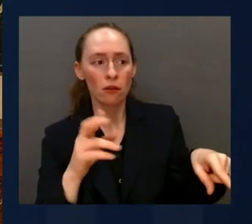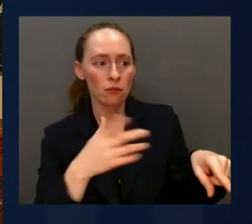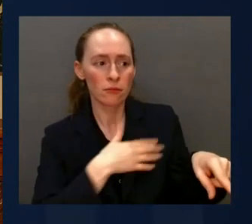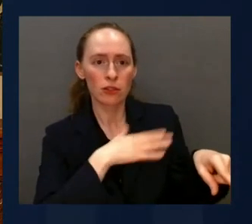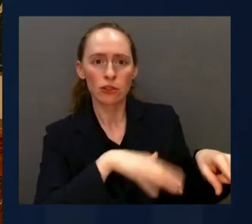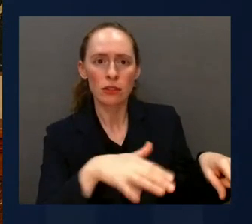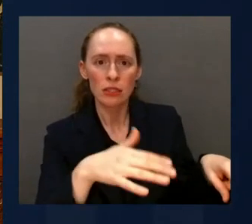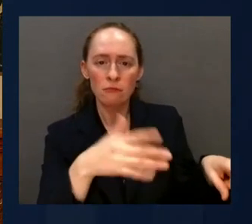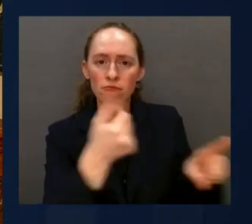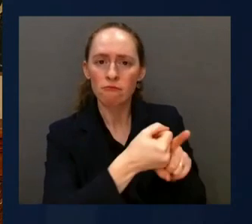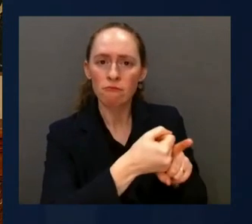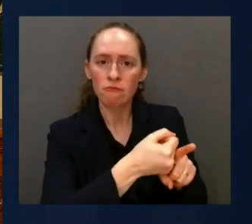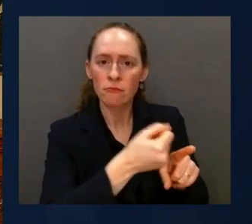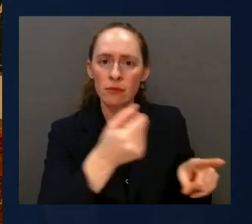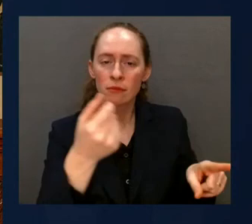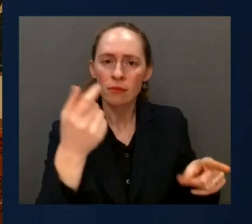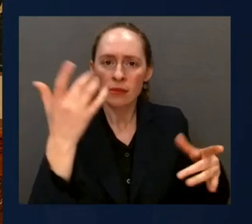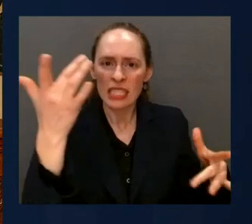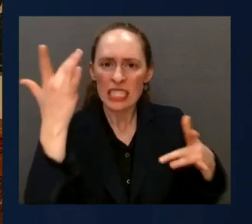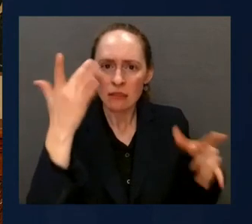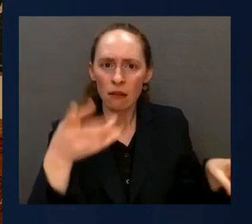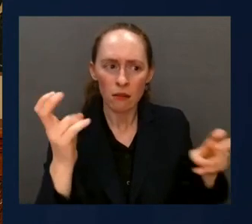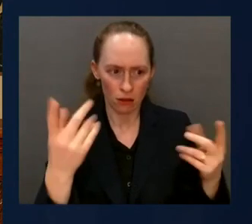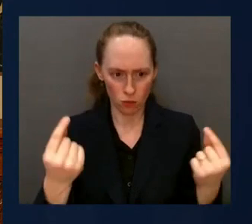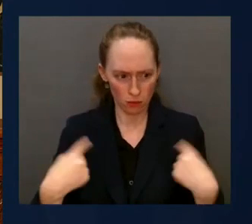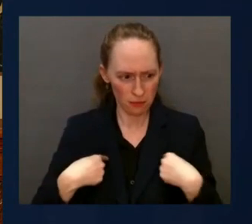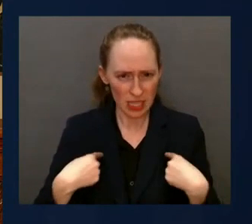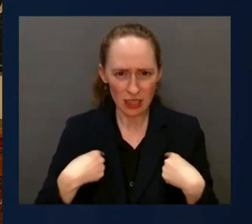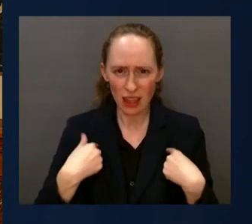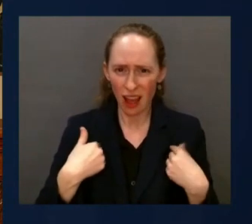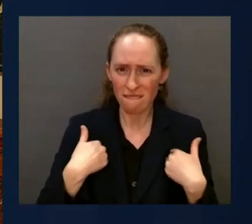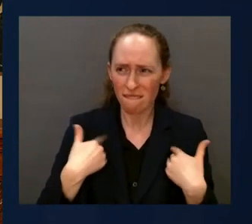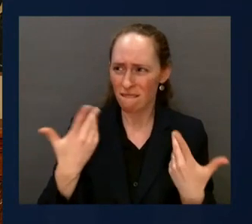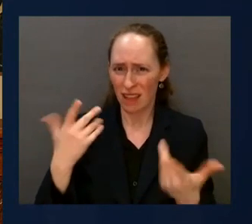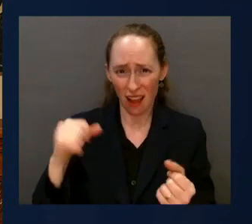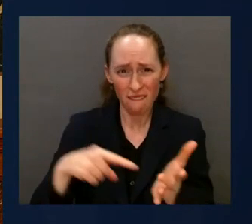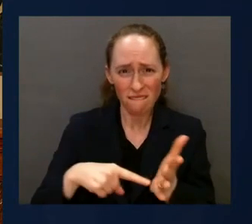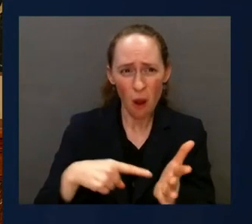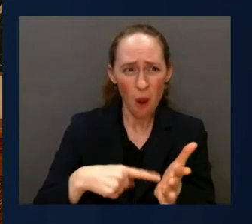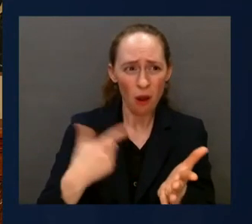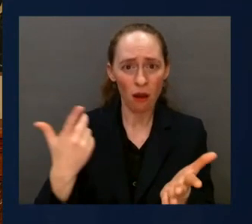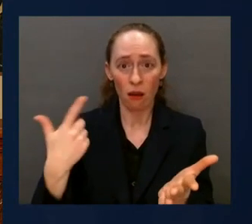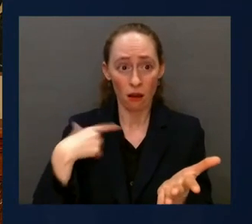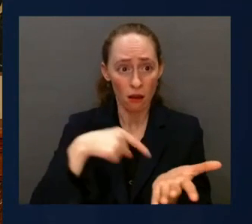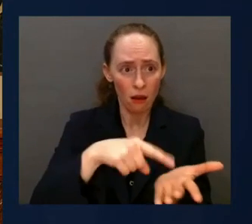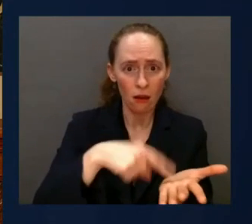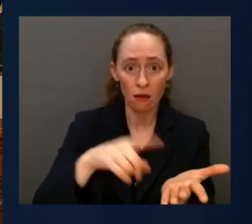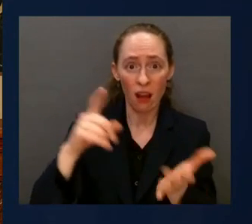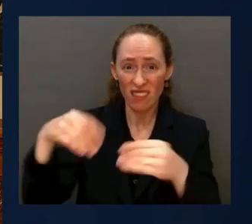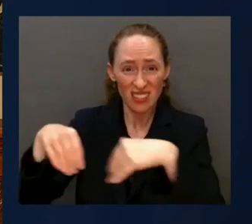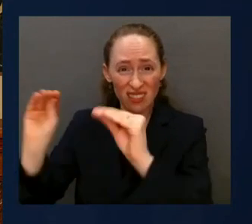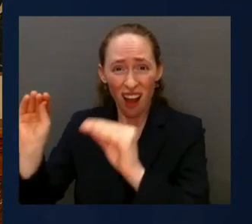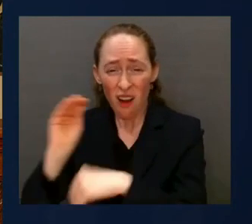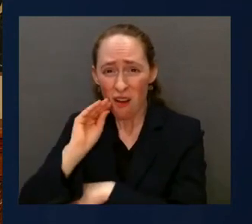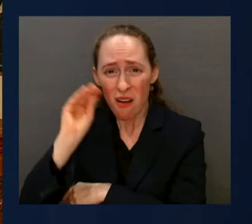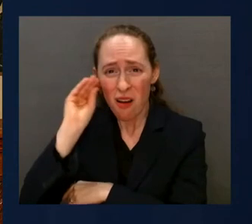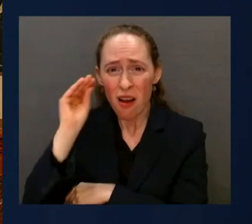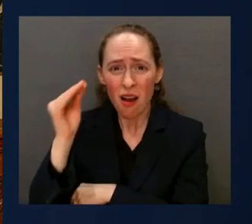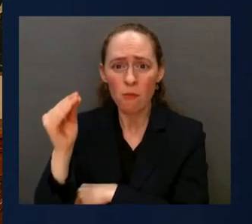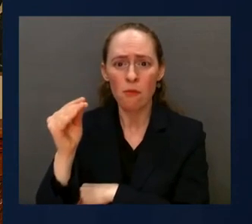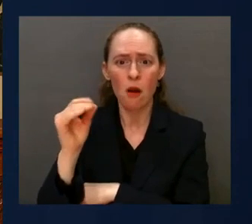for those medical bills? Or are you going to have to sell the house or try to get a second mortgage on it? I get it. I get